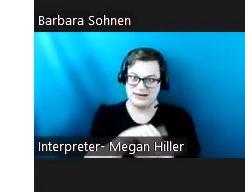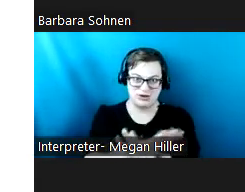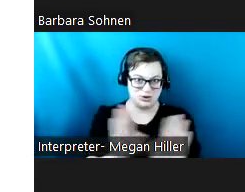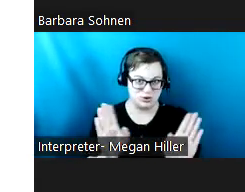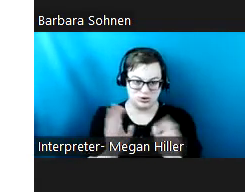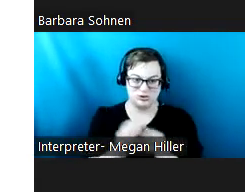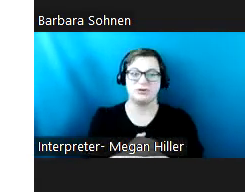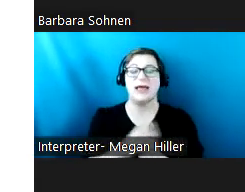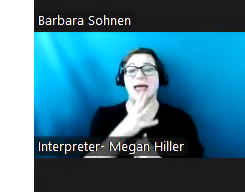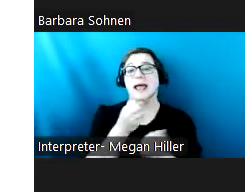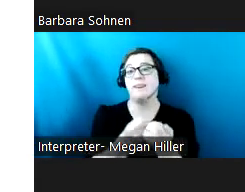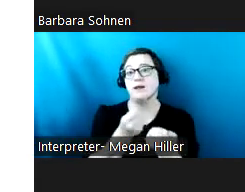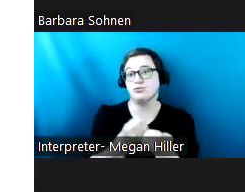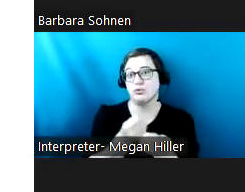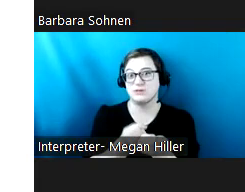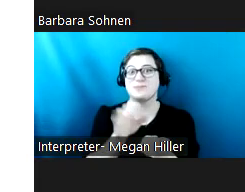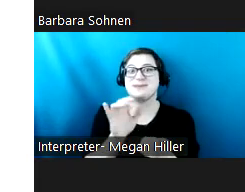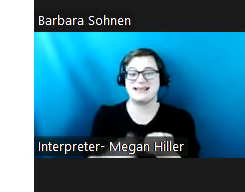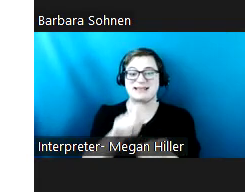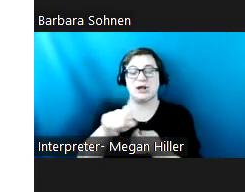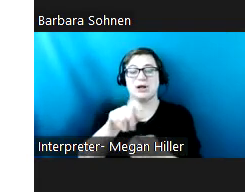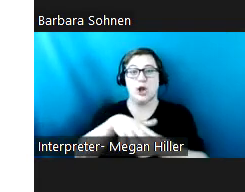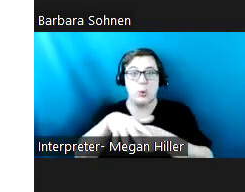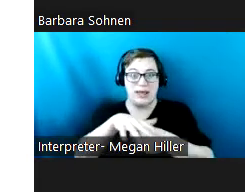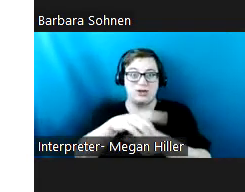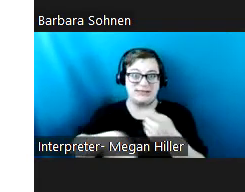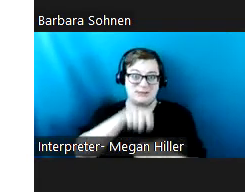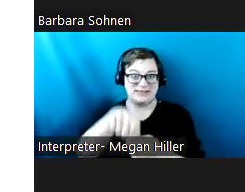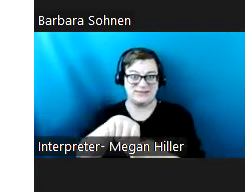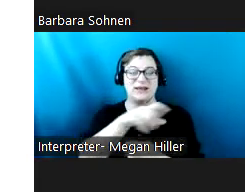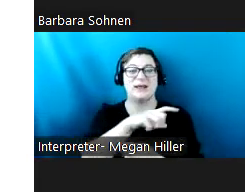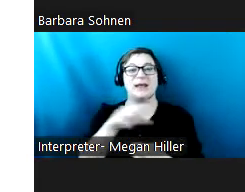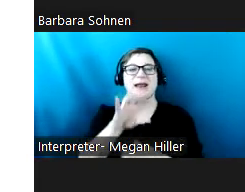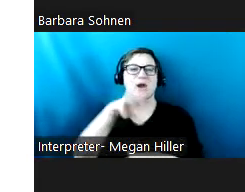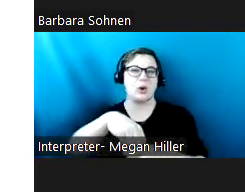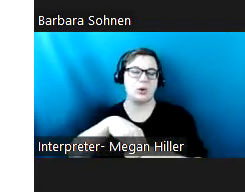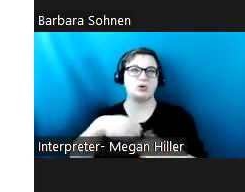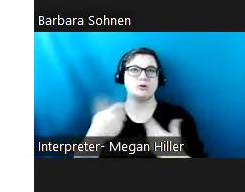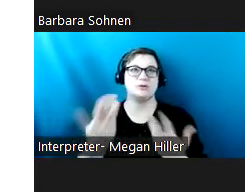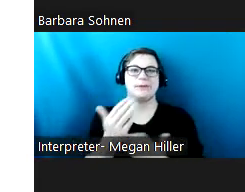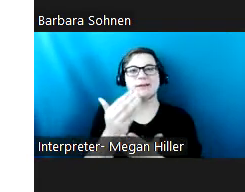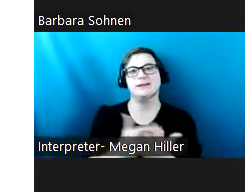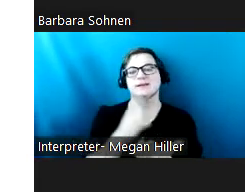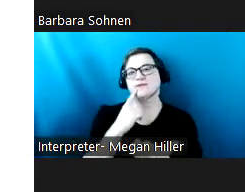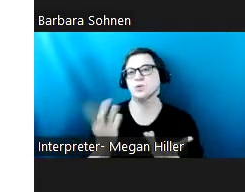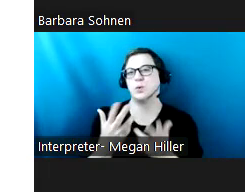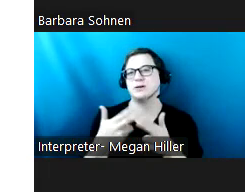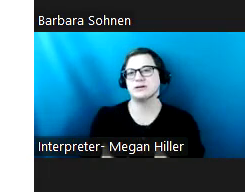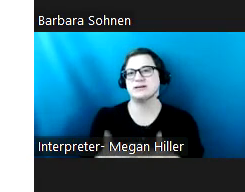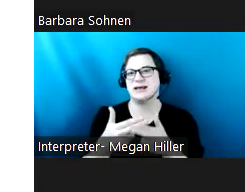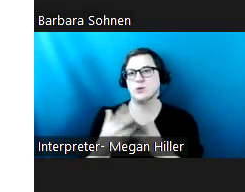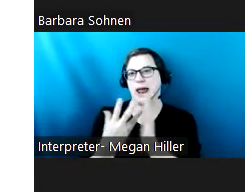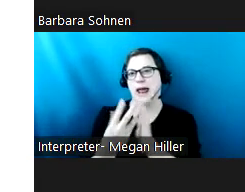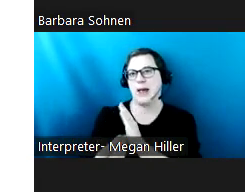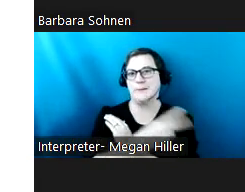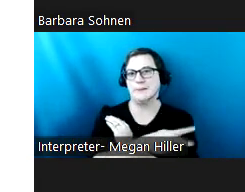the endorsements are location specific. And this also includes a list of what is considered outpatient